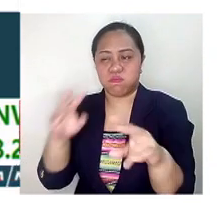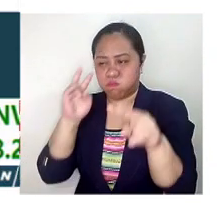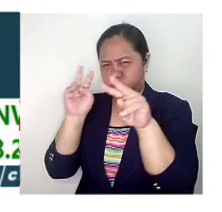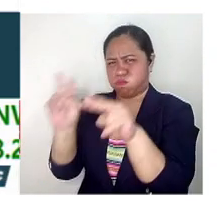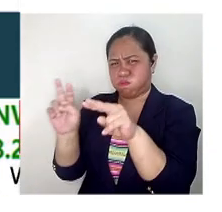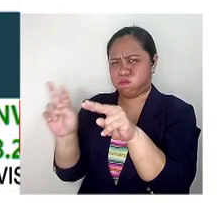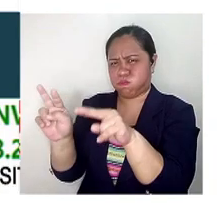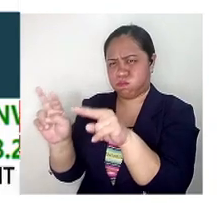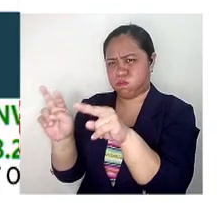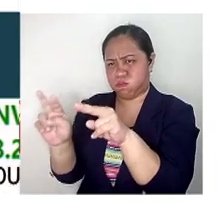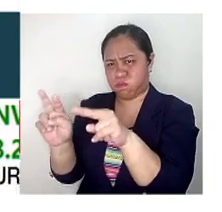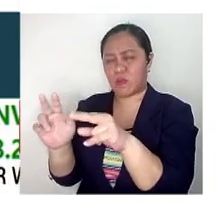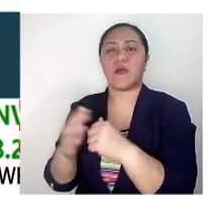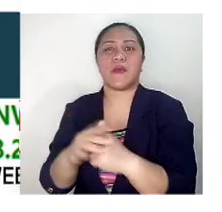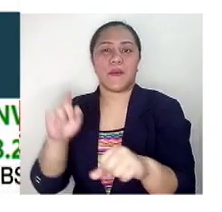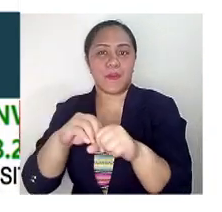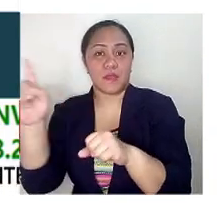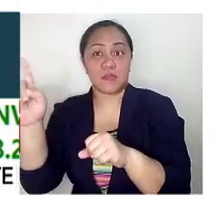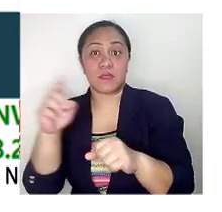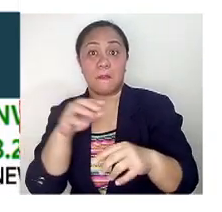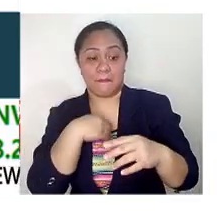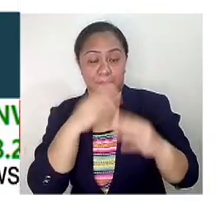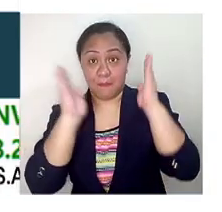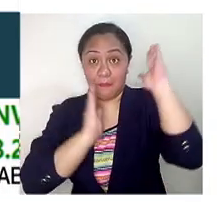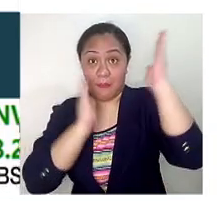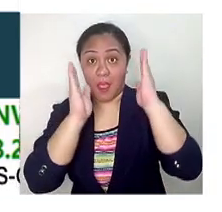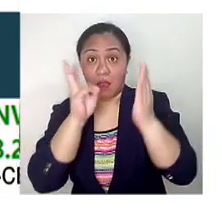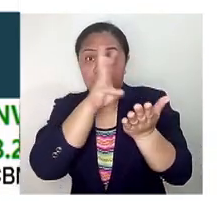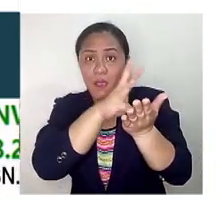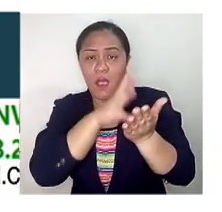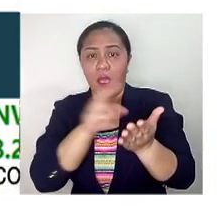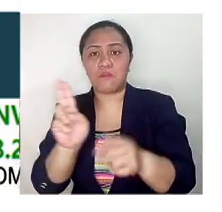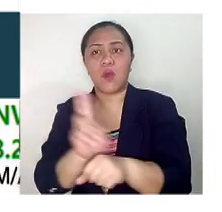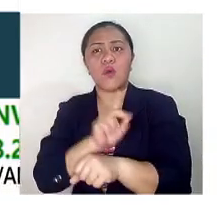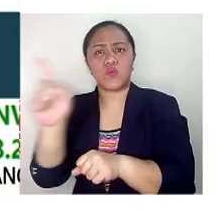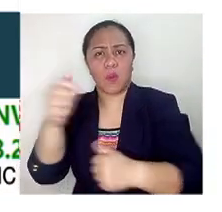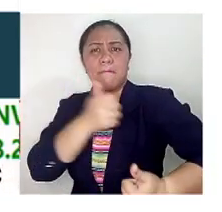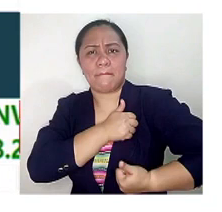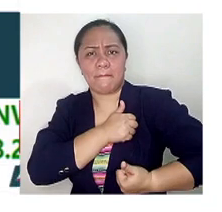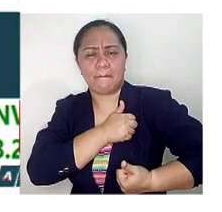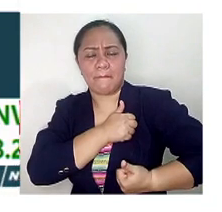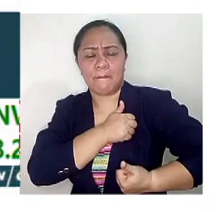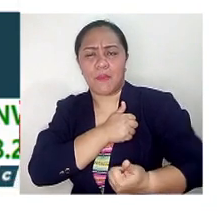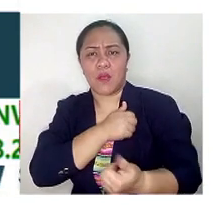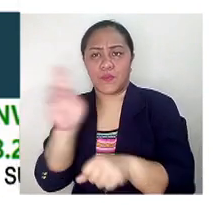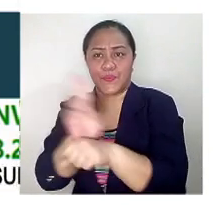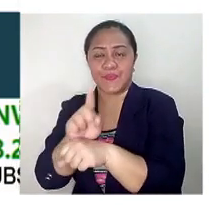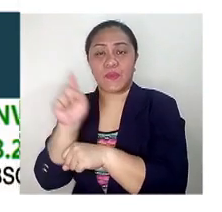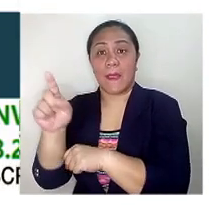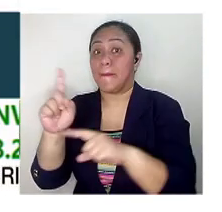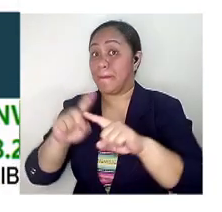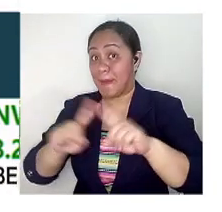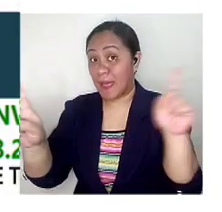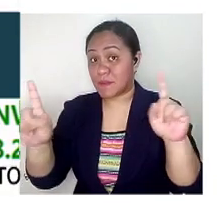even their maritime militia is based there. So it's very clear that they are being used as military bases even now. The only difference, probably, the